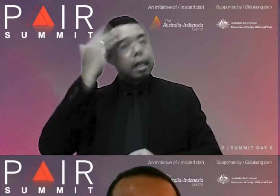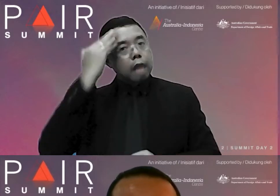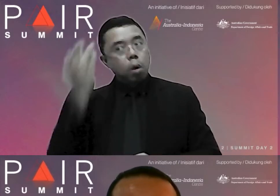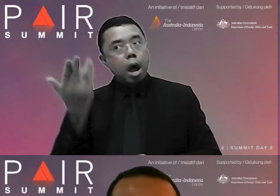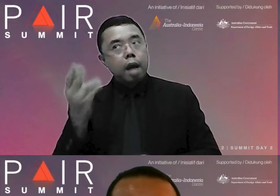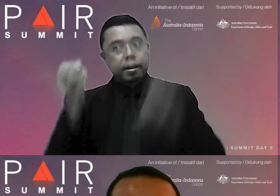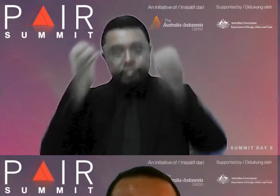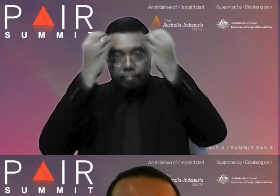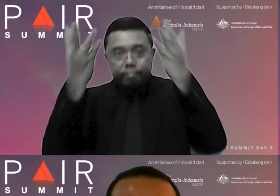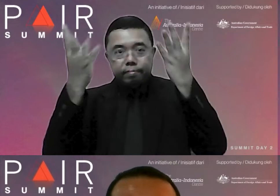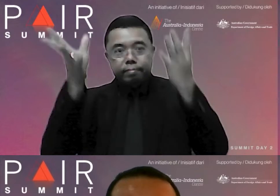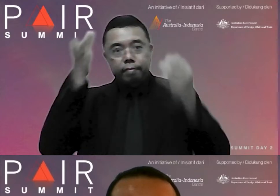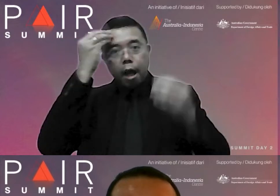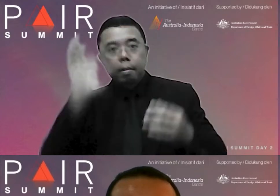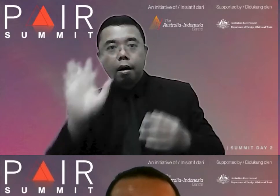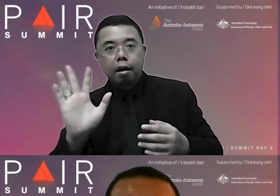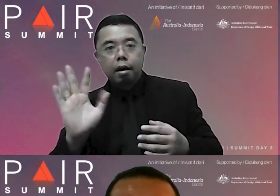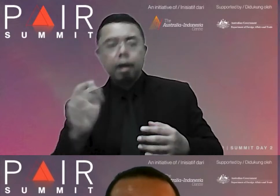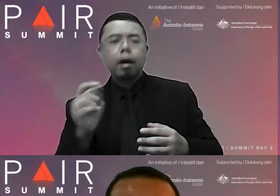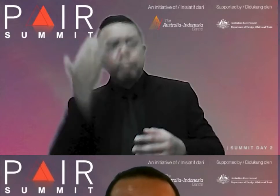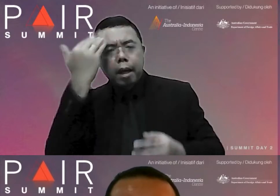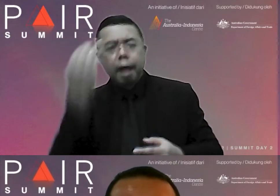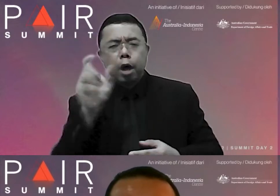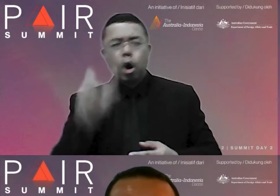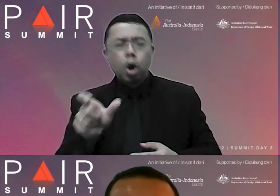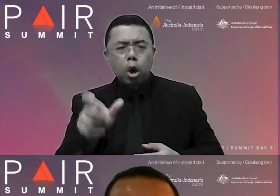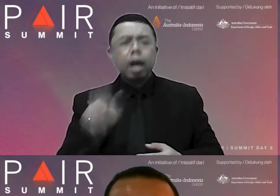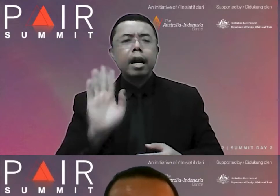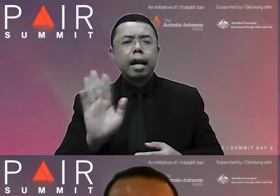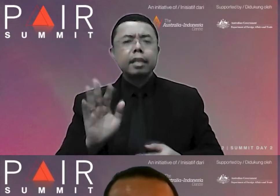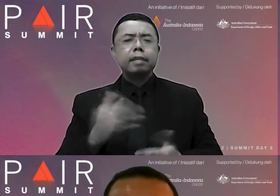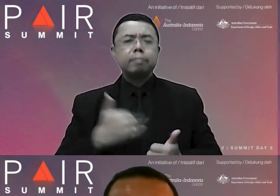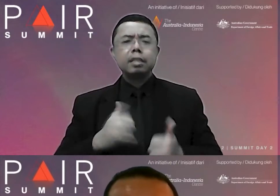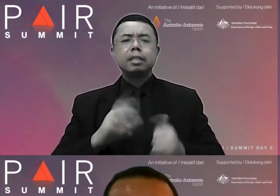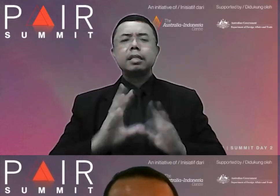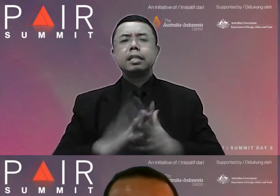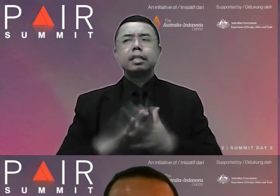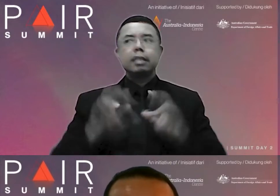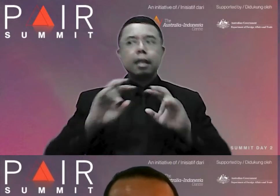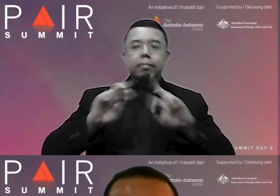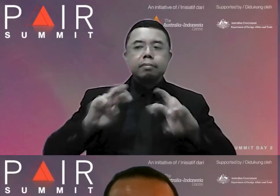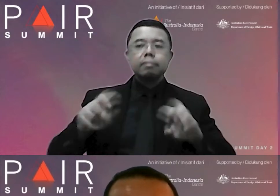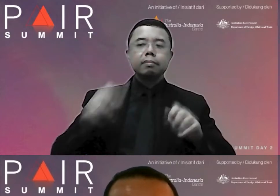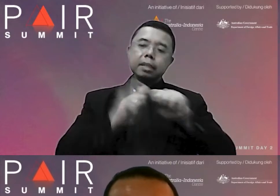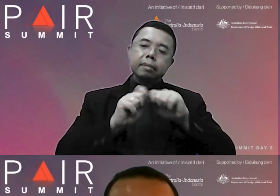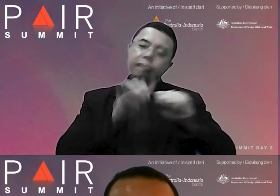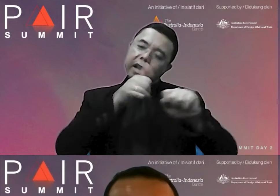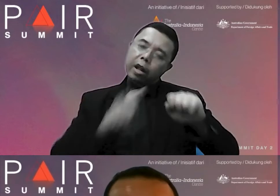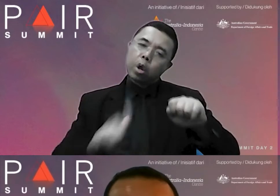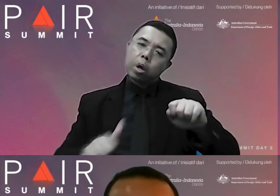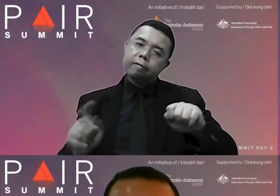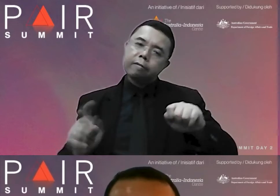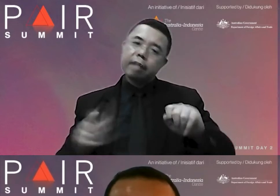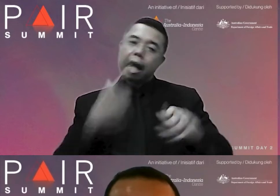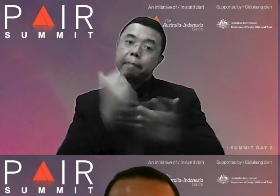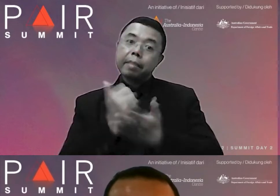more likely to take corrective action. And what's interesting is the sort of key parts